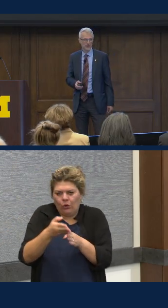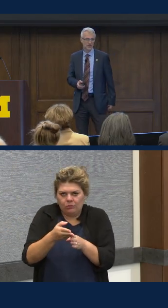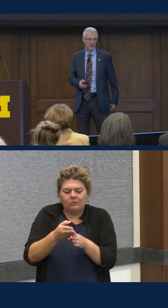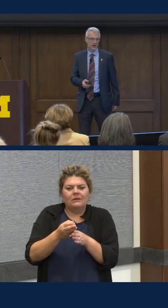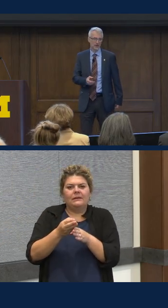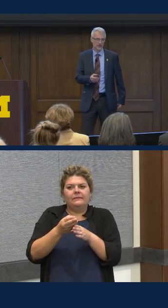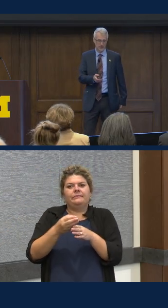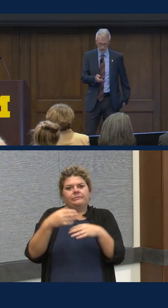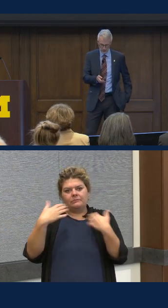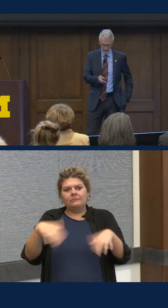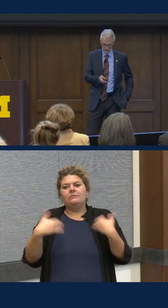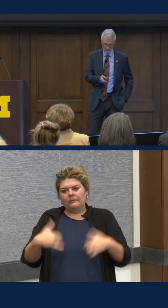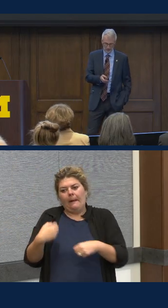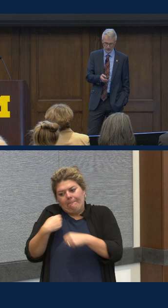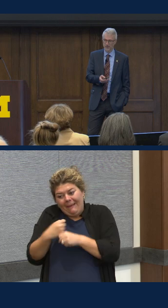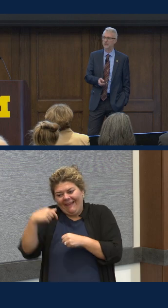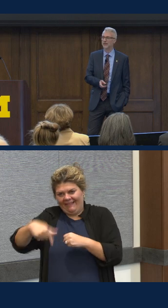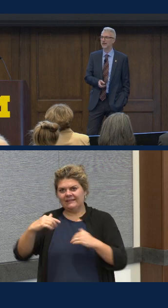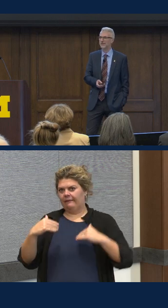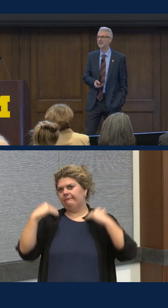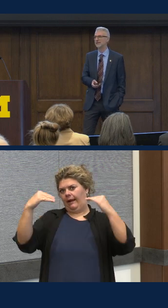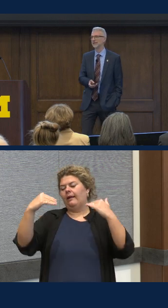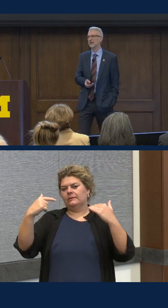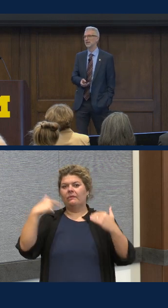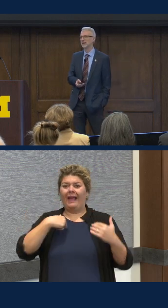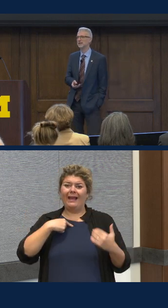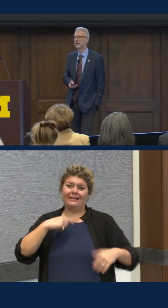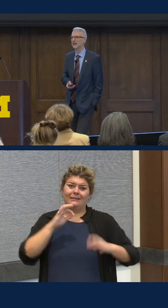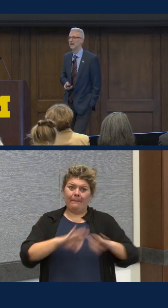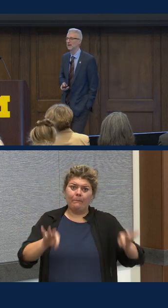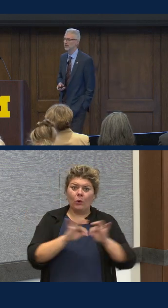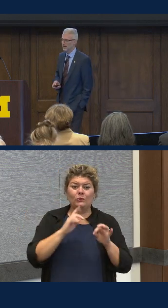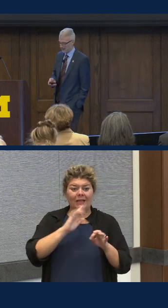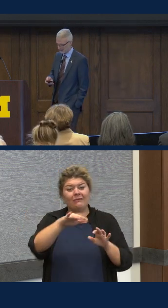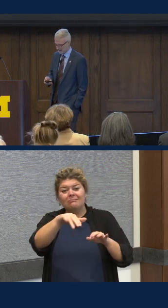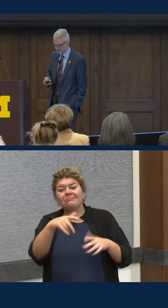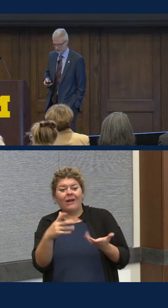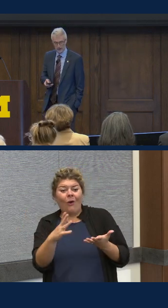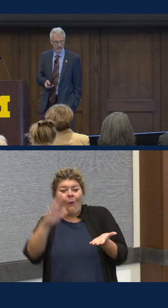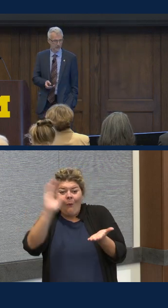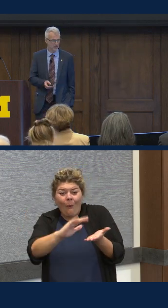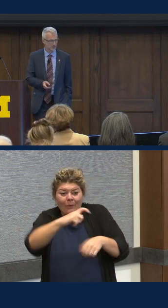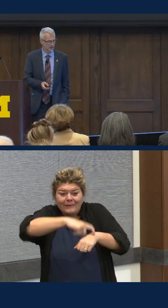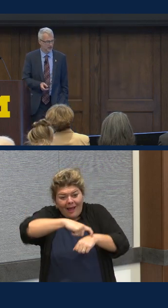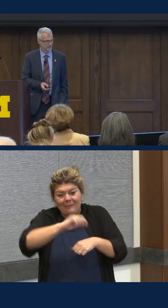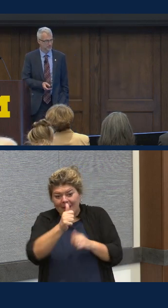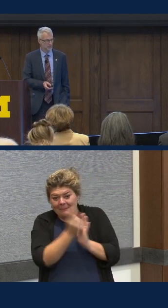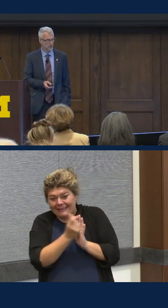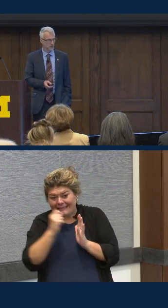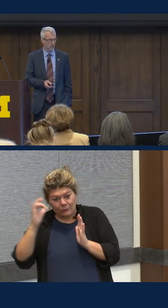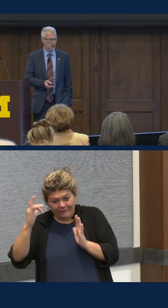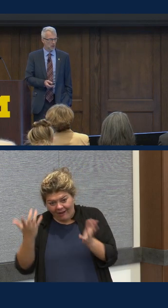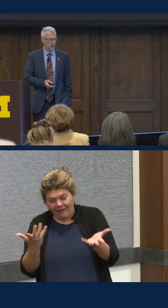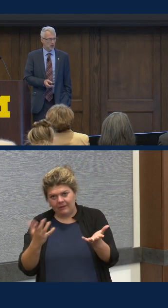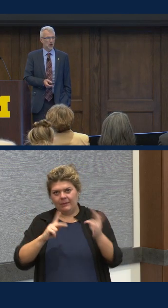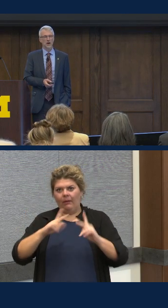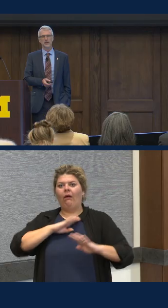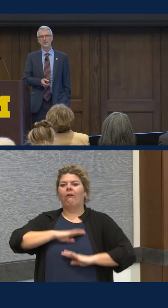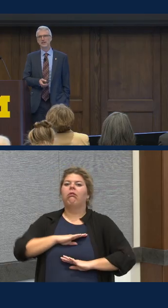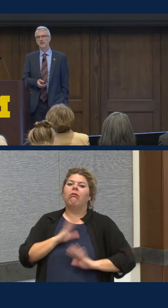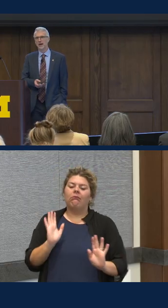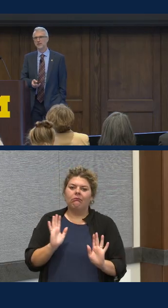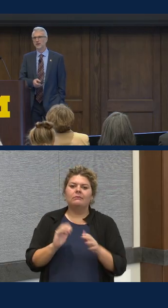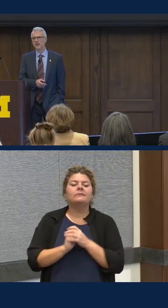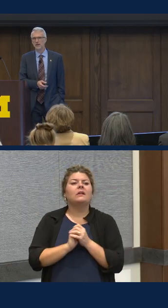has made this advance, and that's quite a significant to say this is a 10-minute scan now instead of a 25-minute scan. All